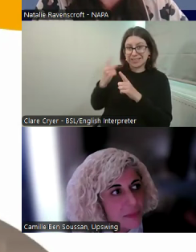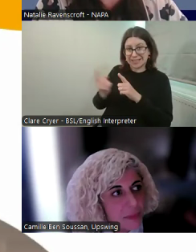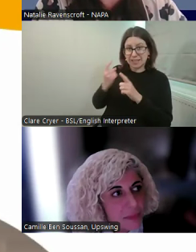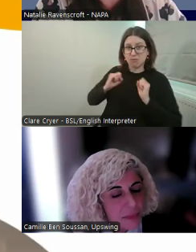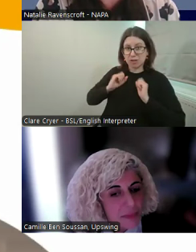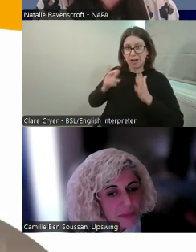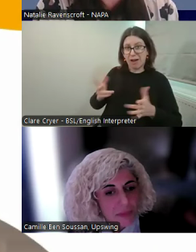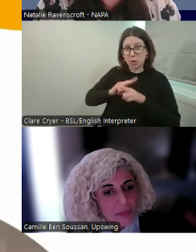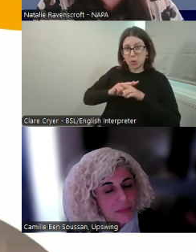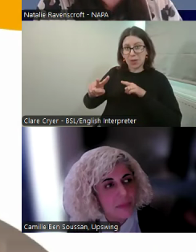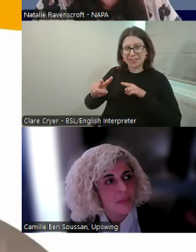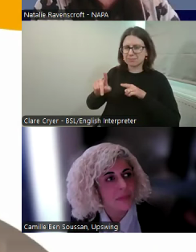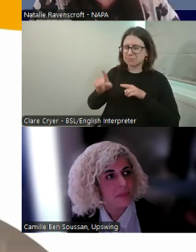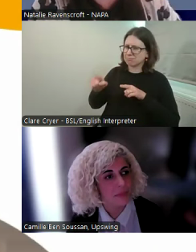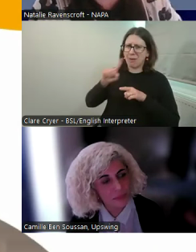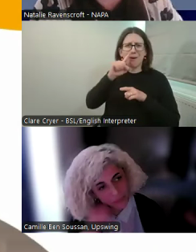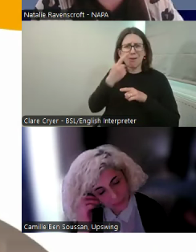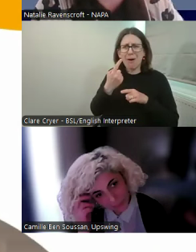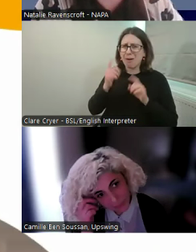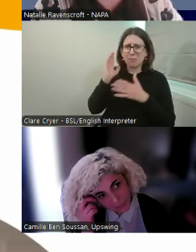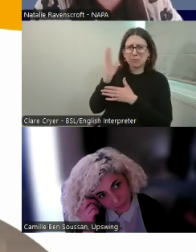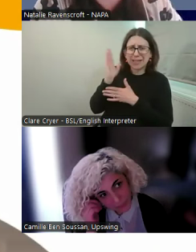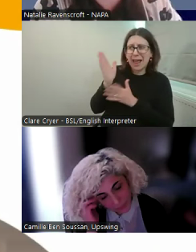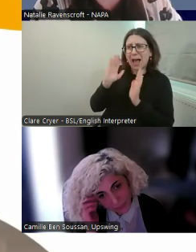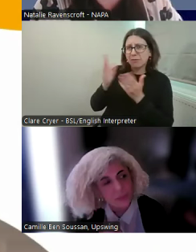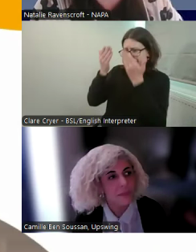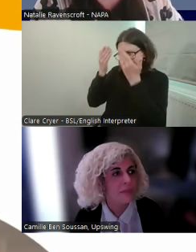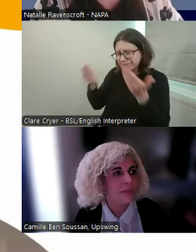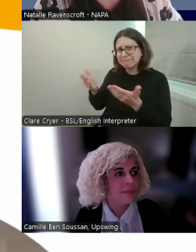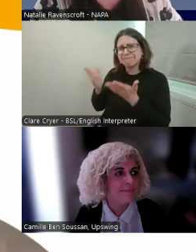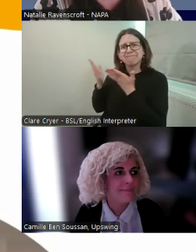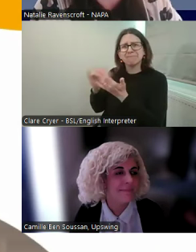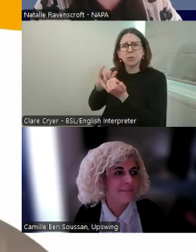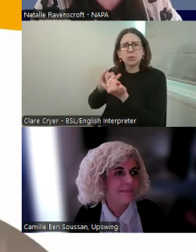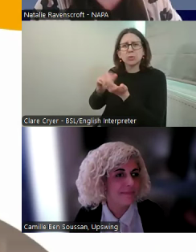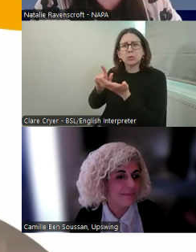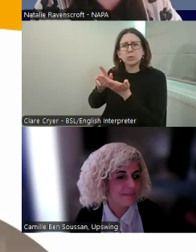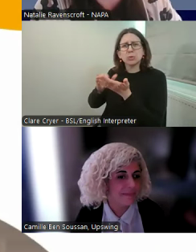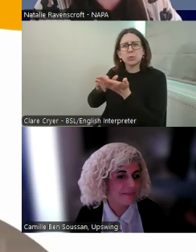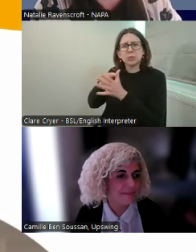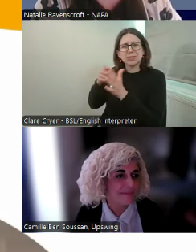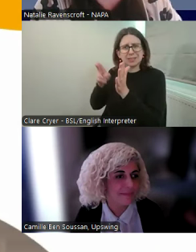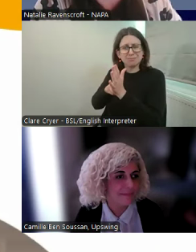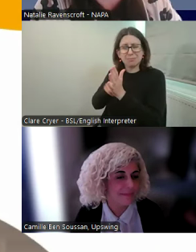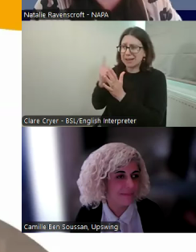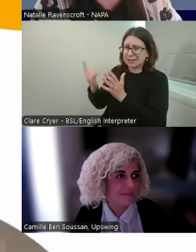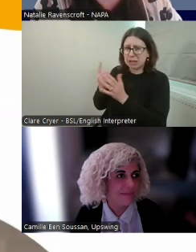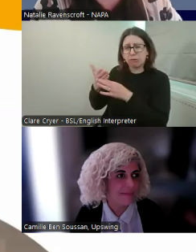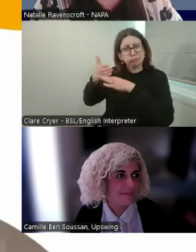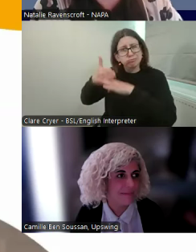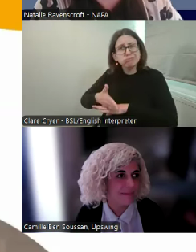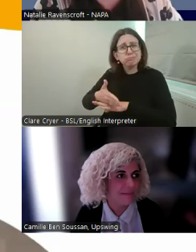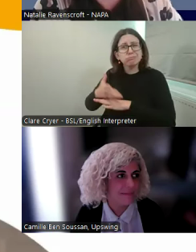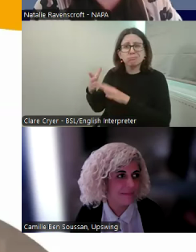And I couldn't do this presentation without spending a moment to pay tribute to Susan for her tireless work in this field of arts and care